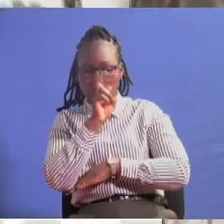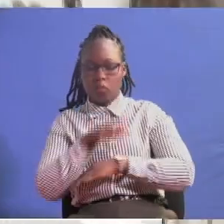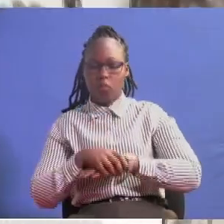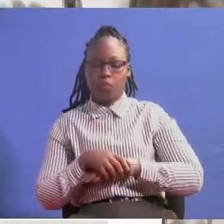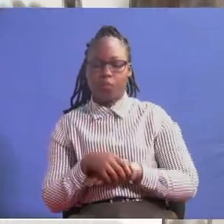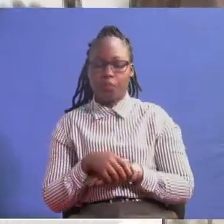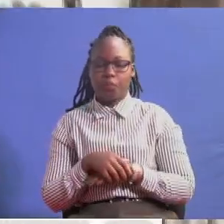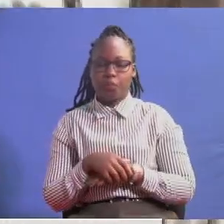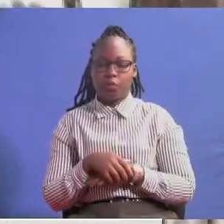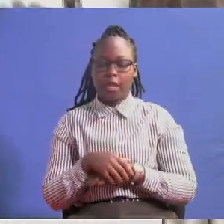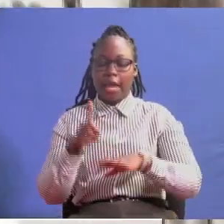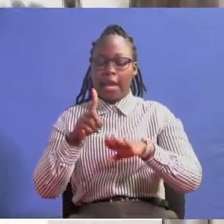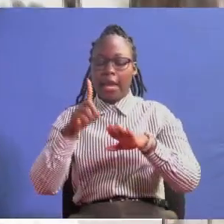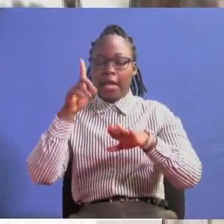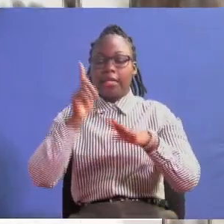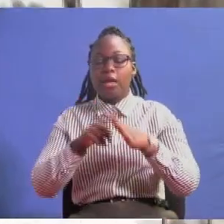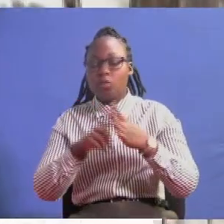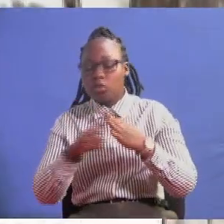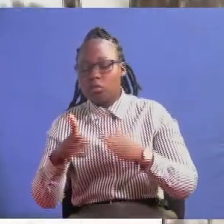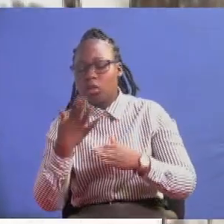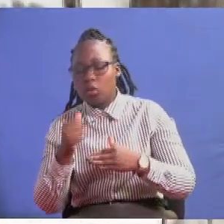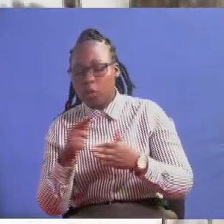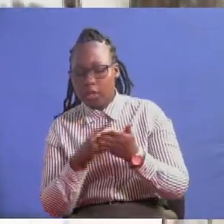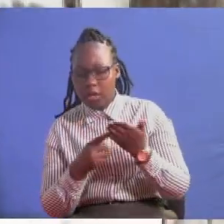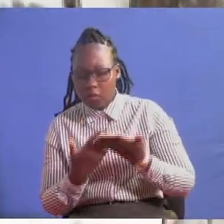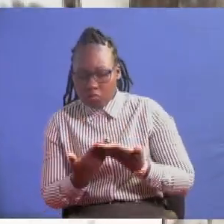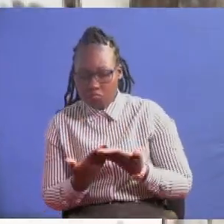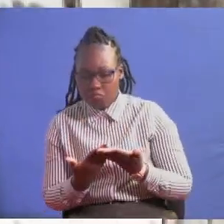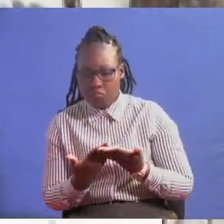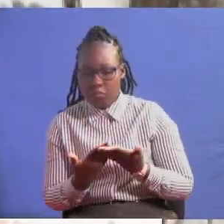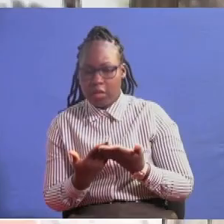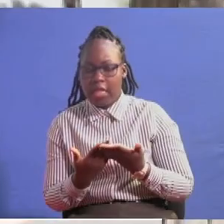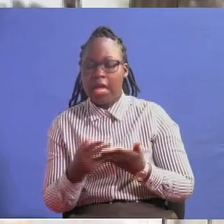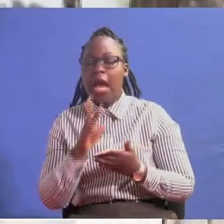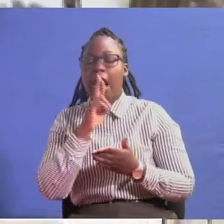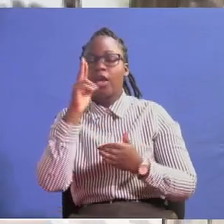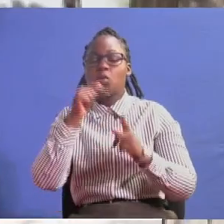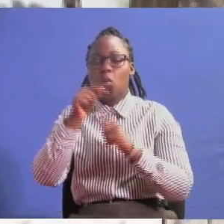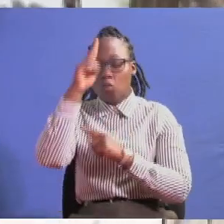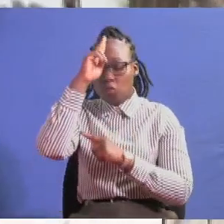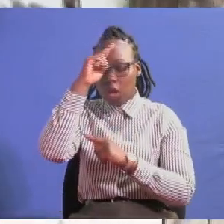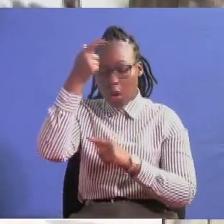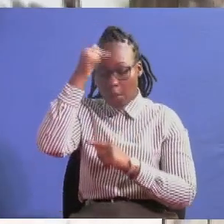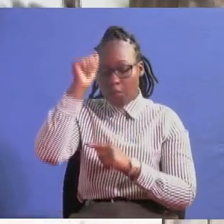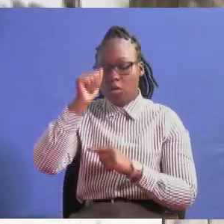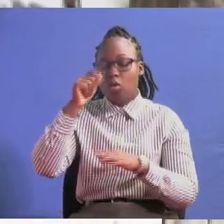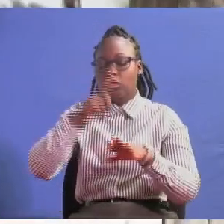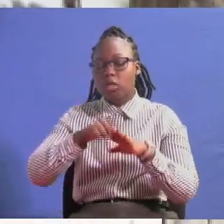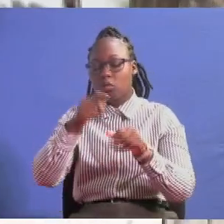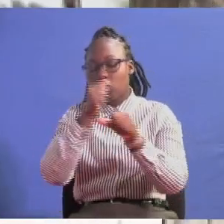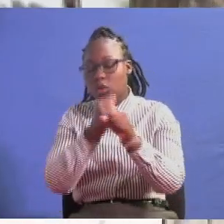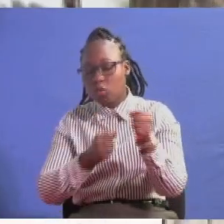hapo nani Ketoga alikuwa anataka ni arifu polisi, sababu huyu kijana wakati wa kufanya hiyo